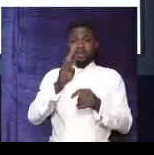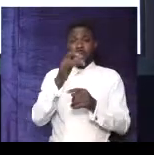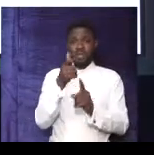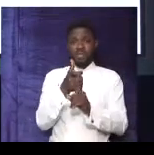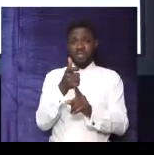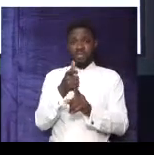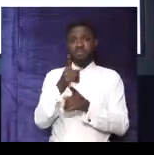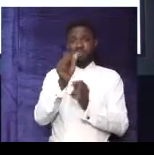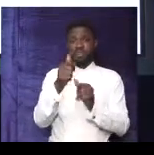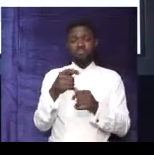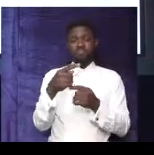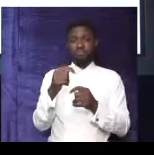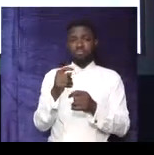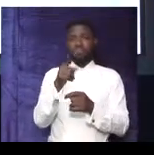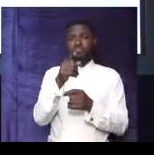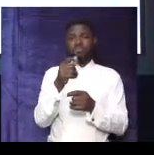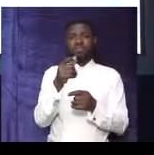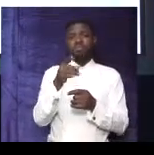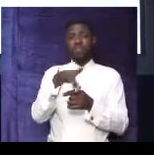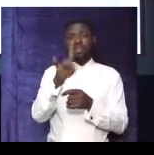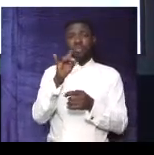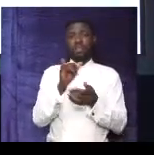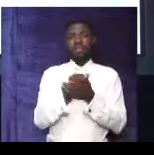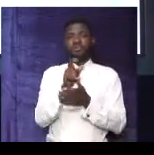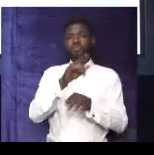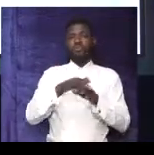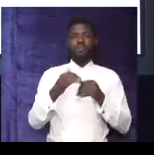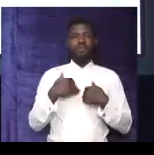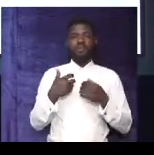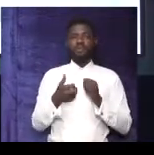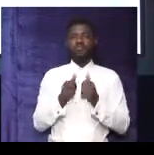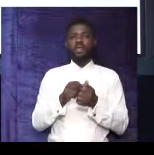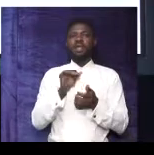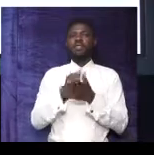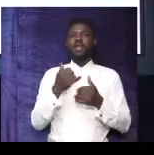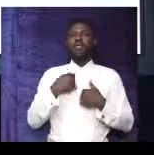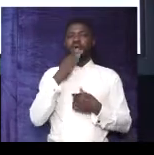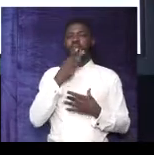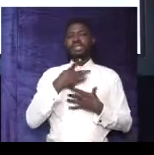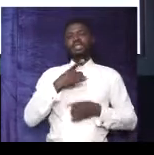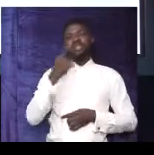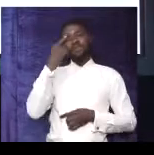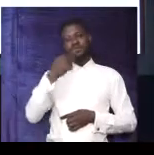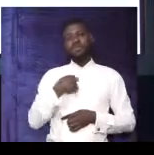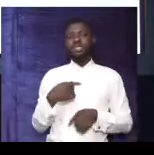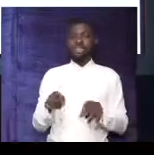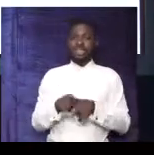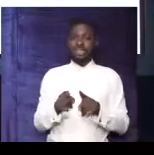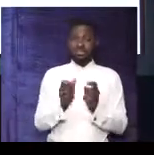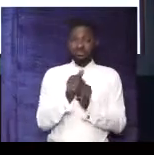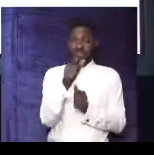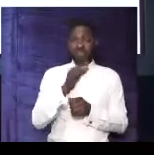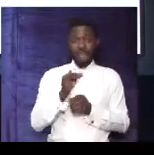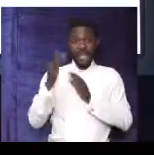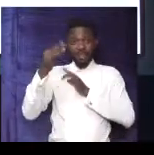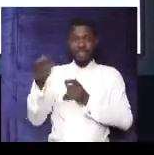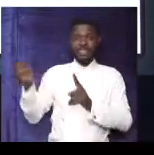yourself once in a while, and you discover that you will not have problems with multiplications. That has been interesting for me. I hope it has been